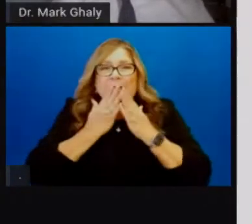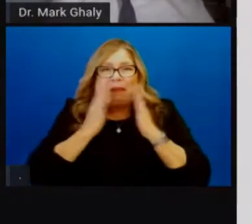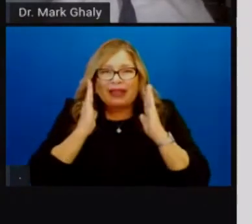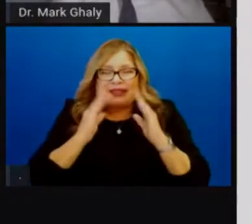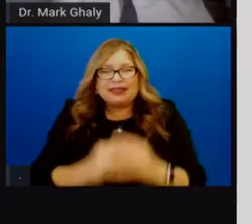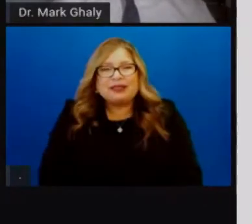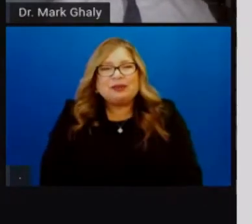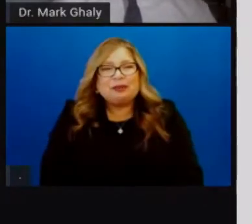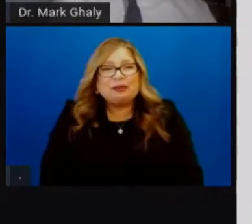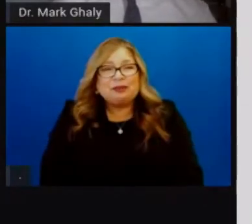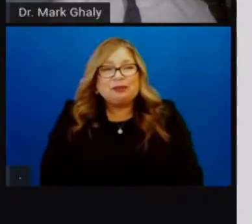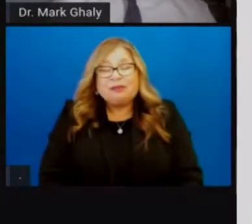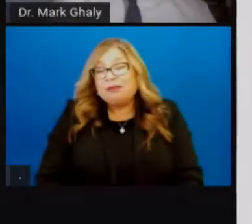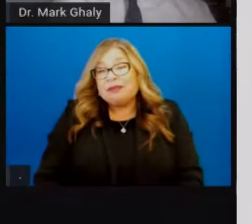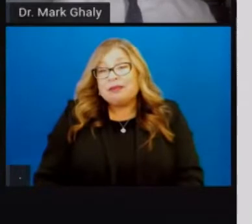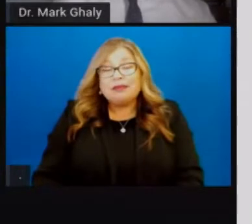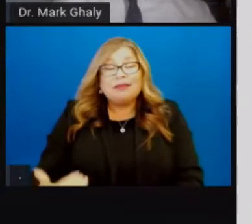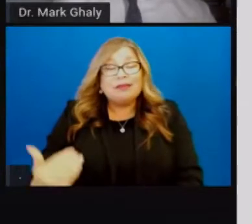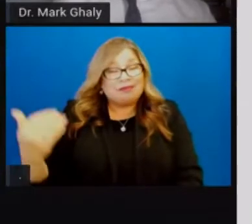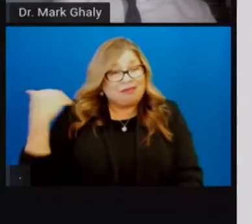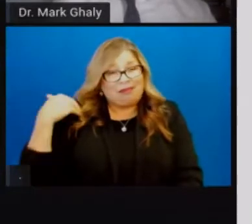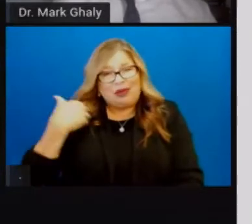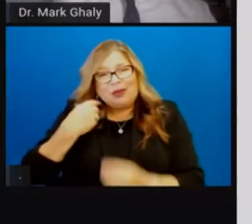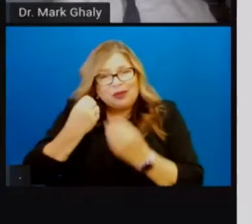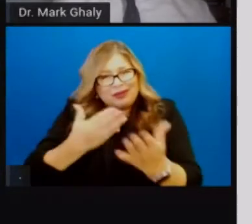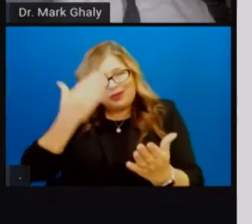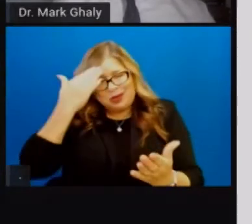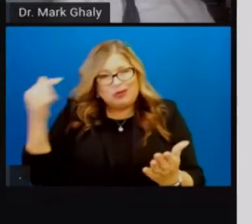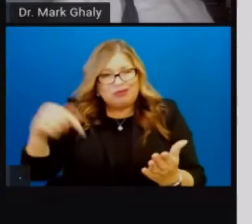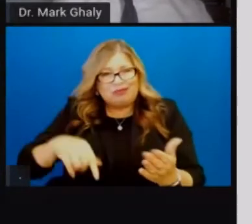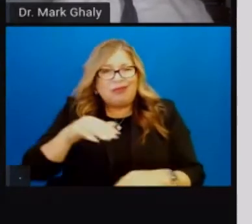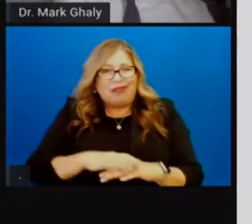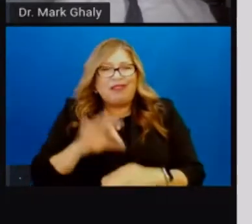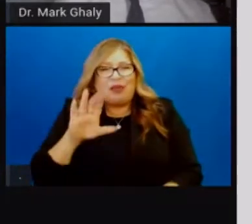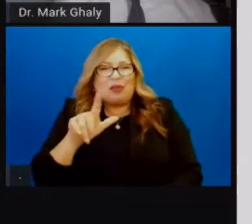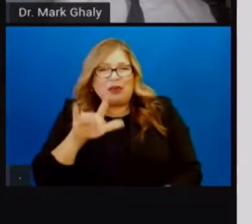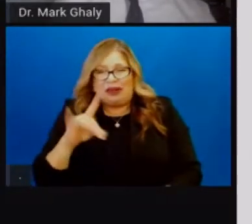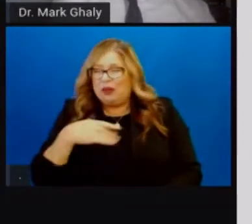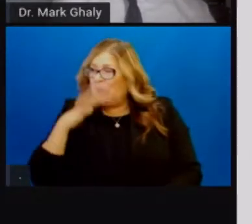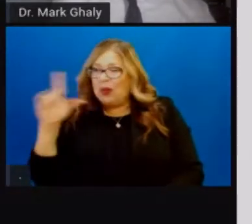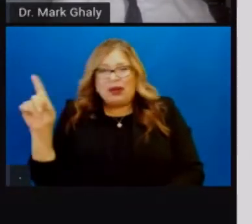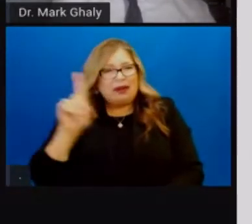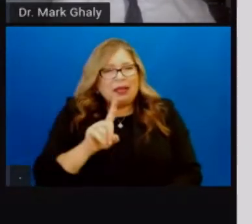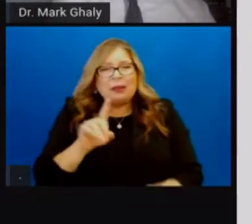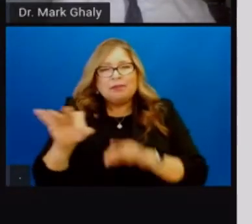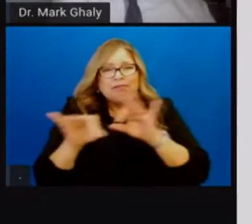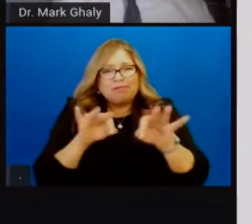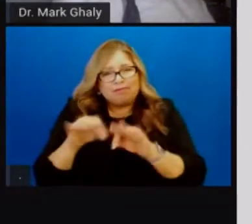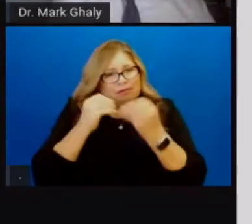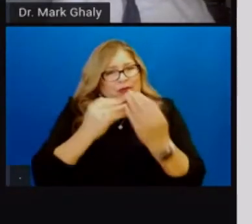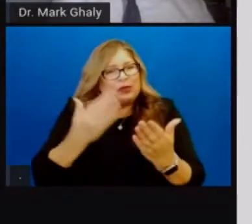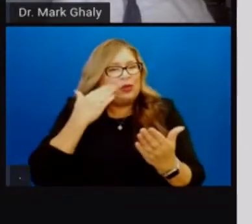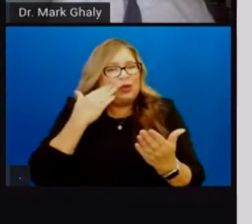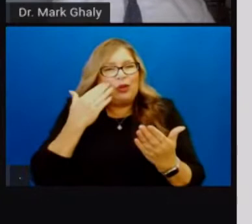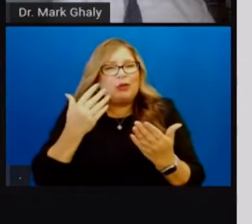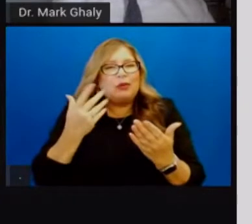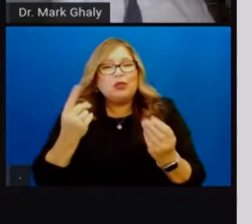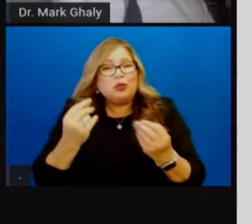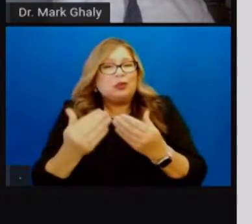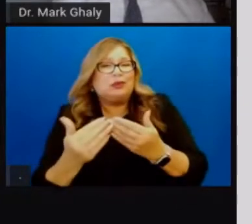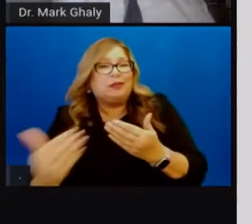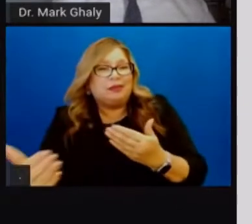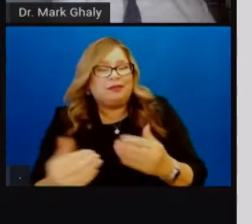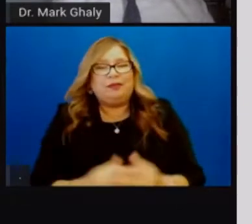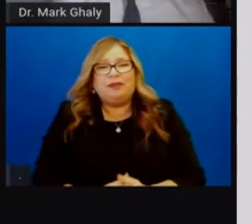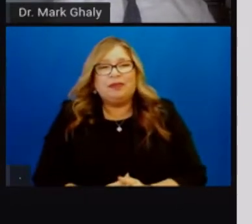we said on the 28th that we'd be back to reassess, and I've given you the sense of where we're moving. And so much of this has been